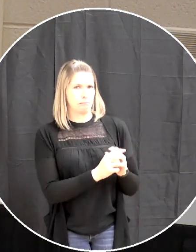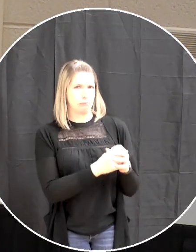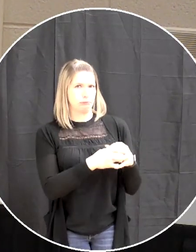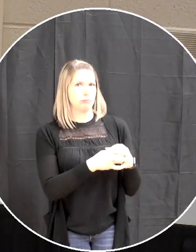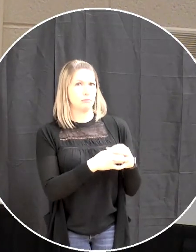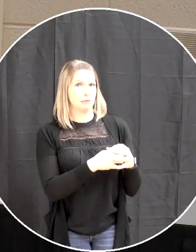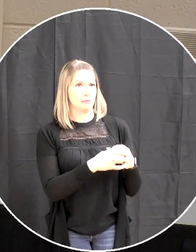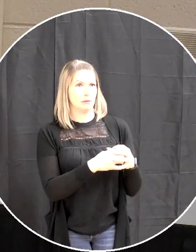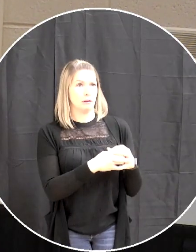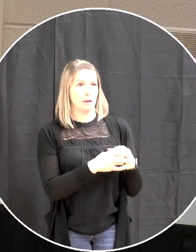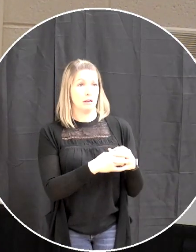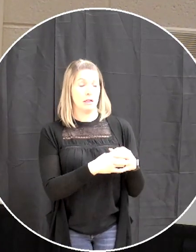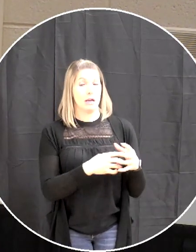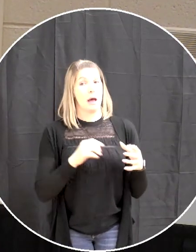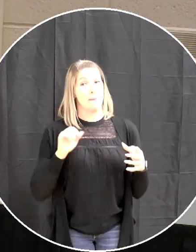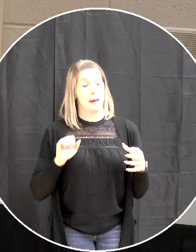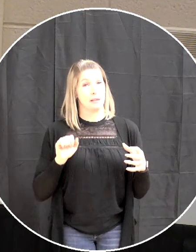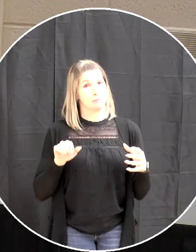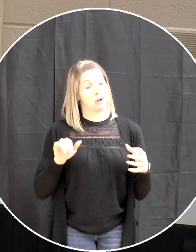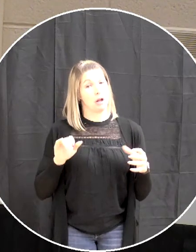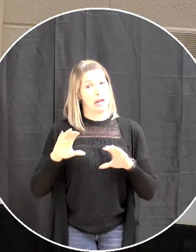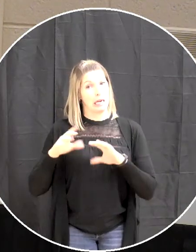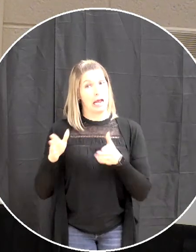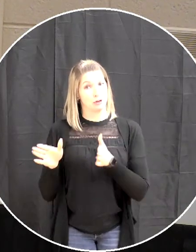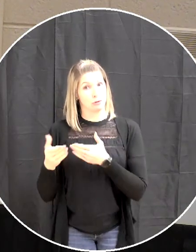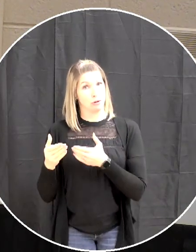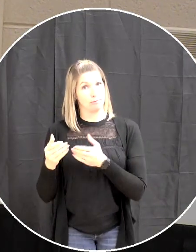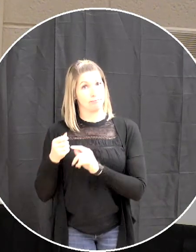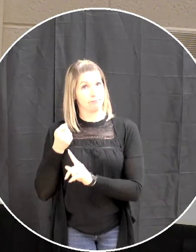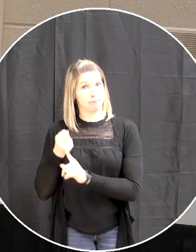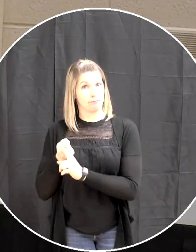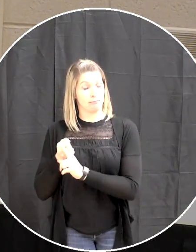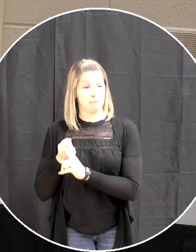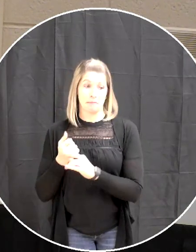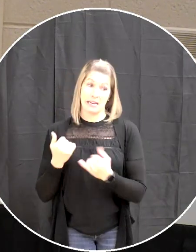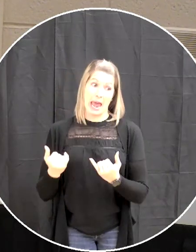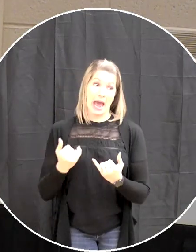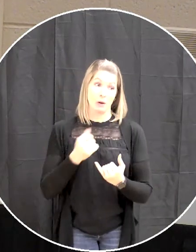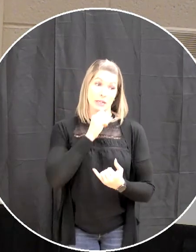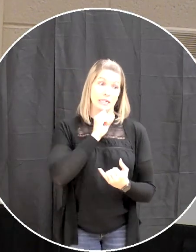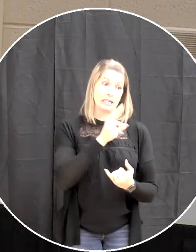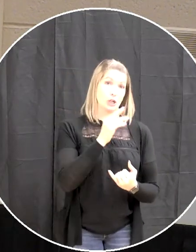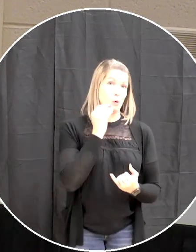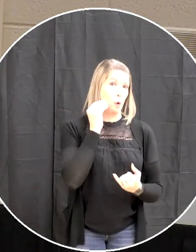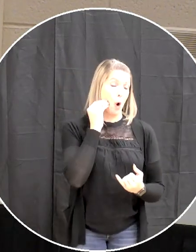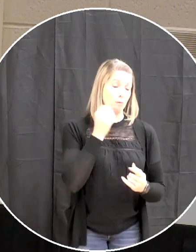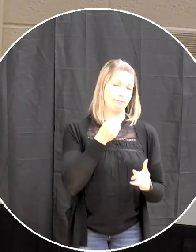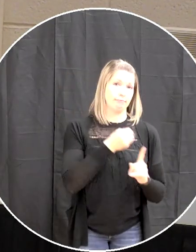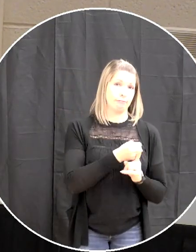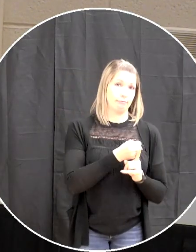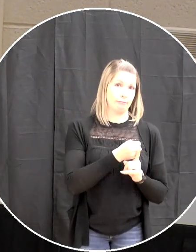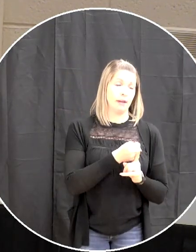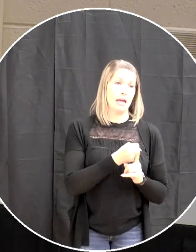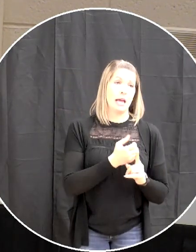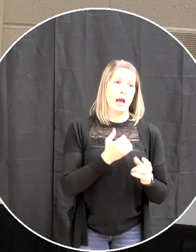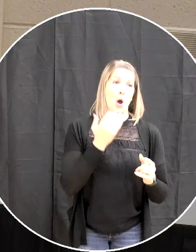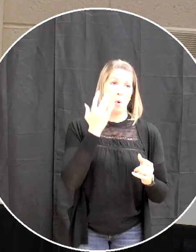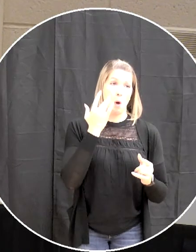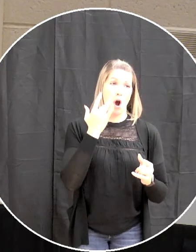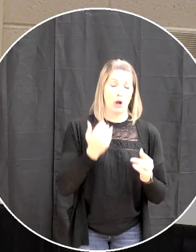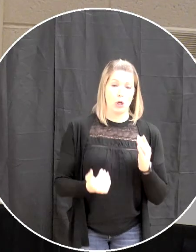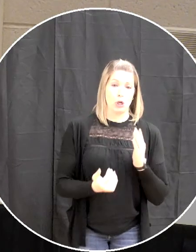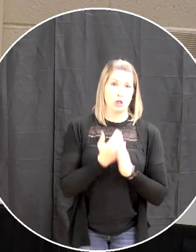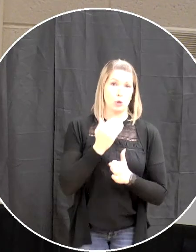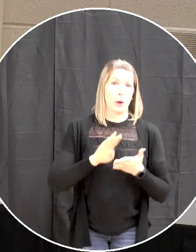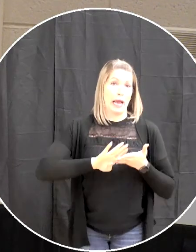a senior's home, that was impacted, and it would appear to me to be a result of the new exemption that was put in place